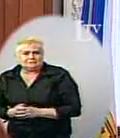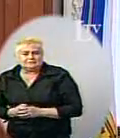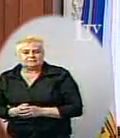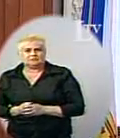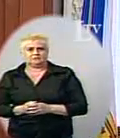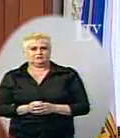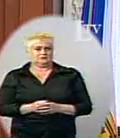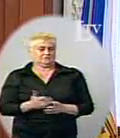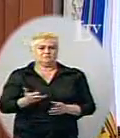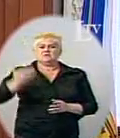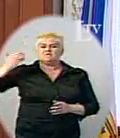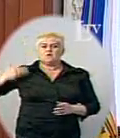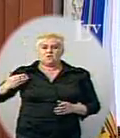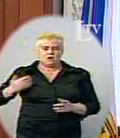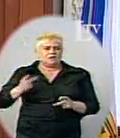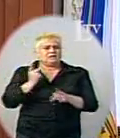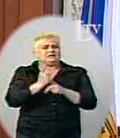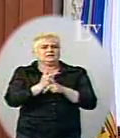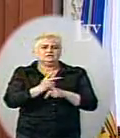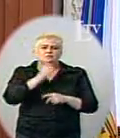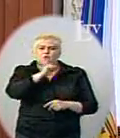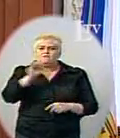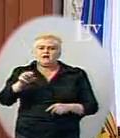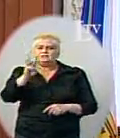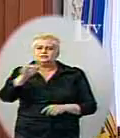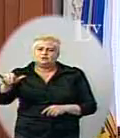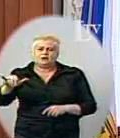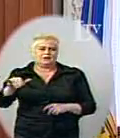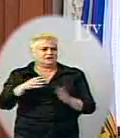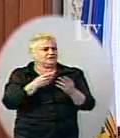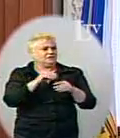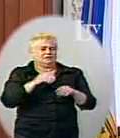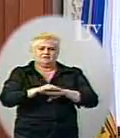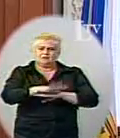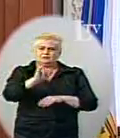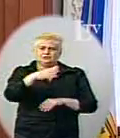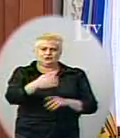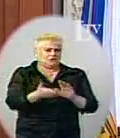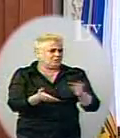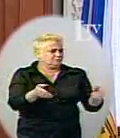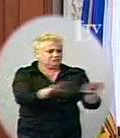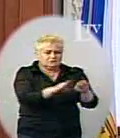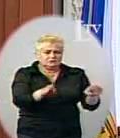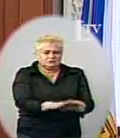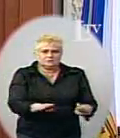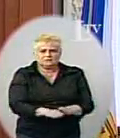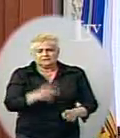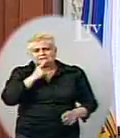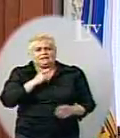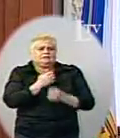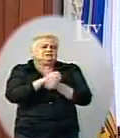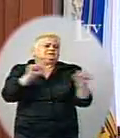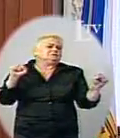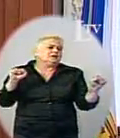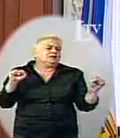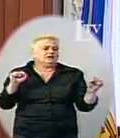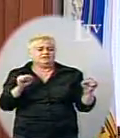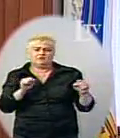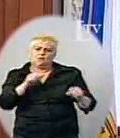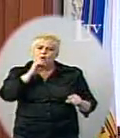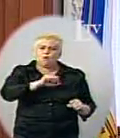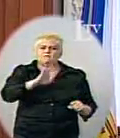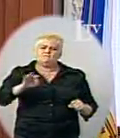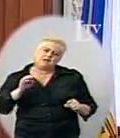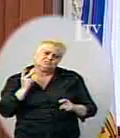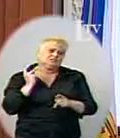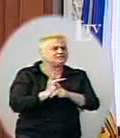high-cost, high-emission energy path that killed jobs. They felt it was safer and more comfortable to cling to